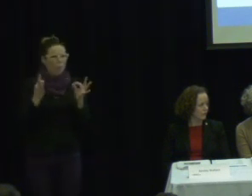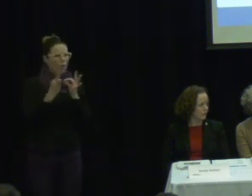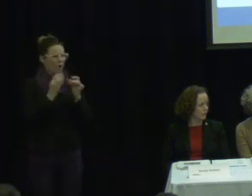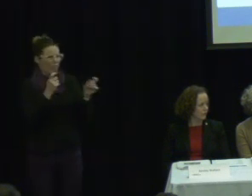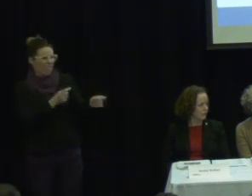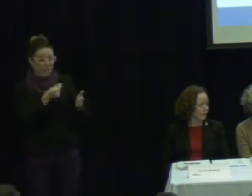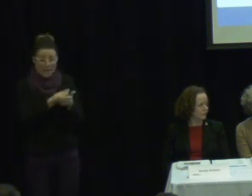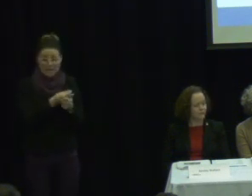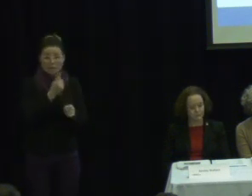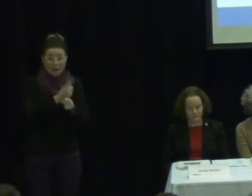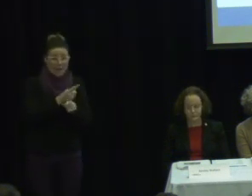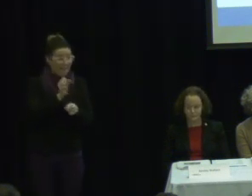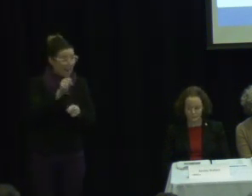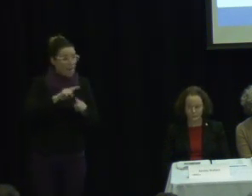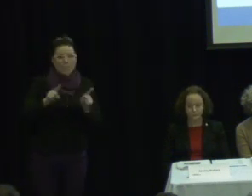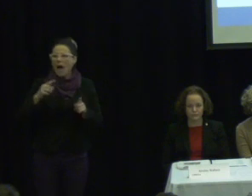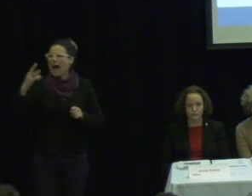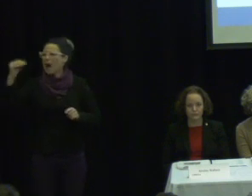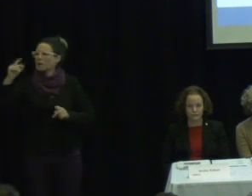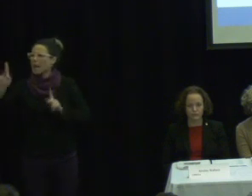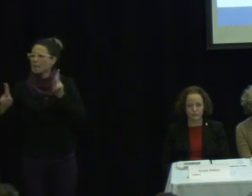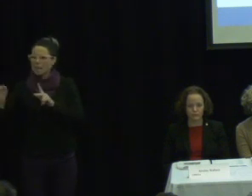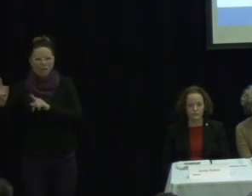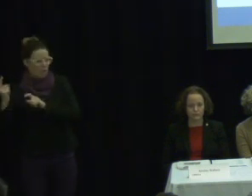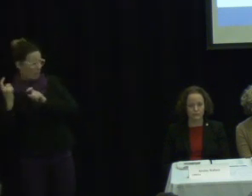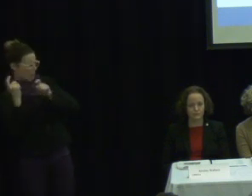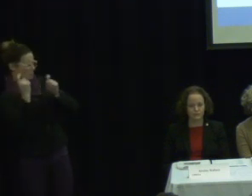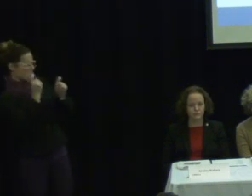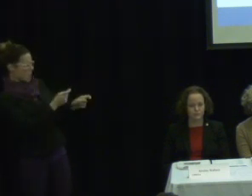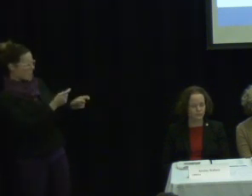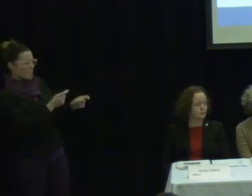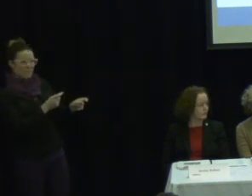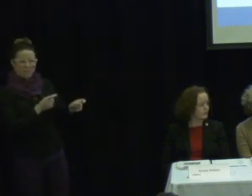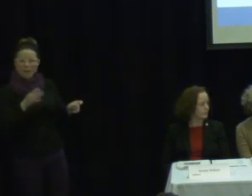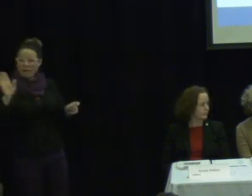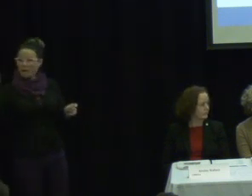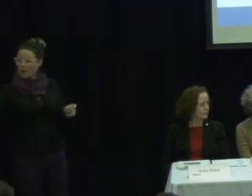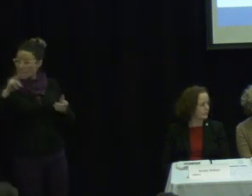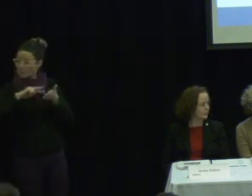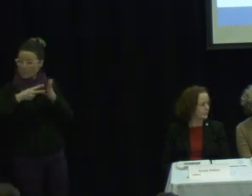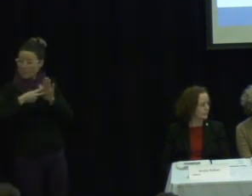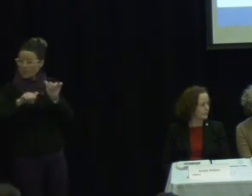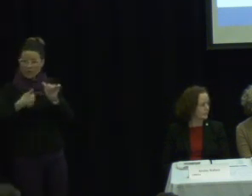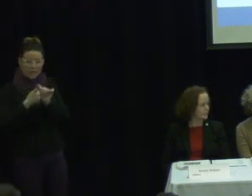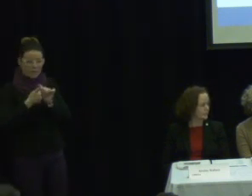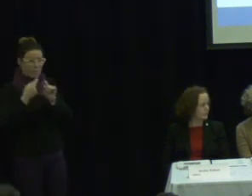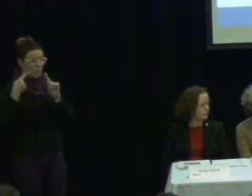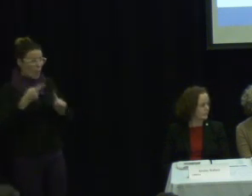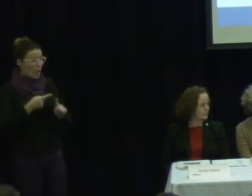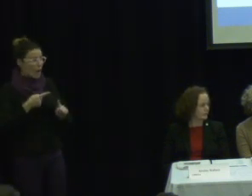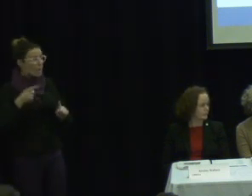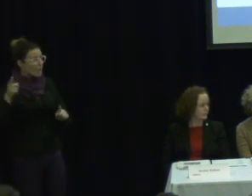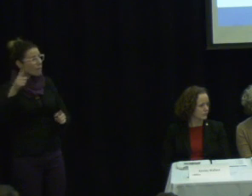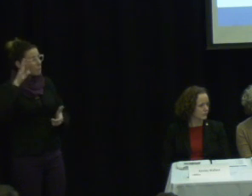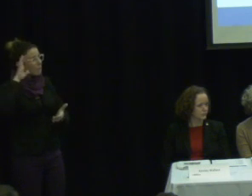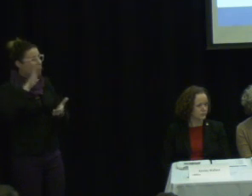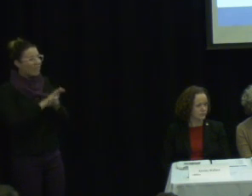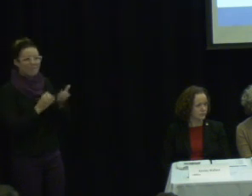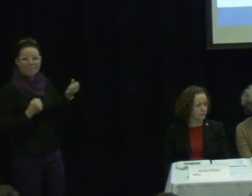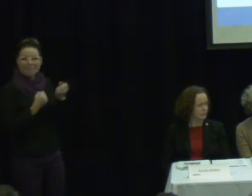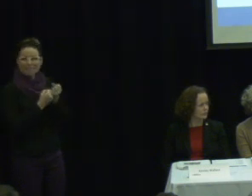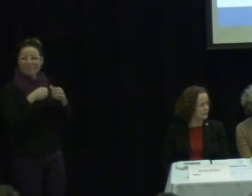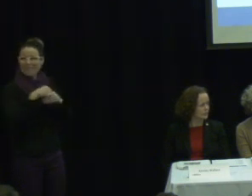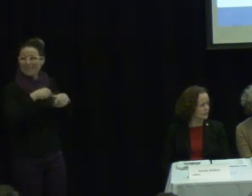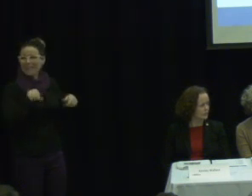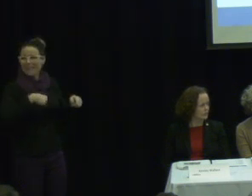us money, they're saying, I believe in you too. And that's a huge statement, and that we can't ever be more grateful for